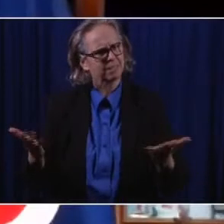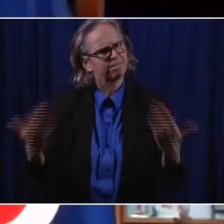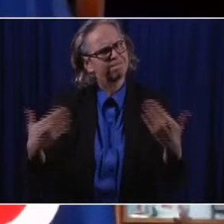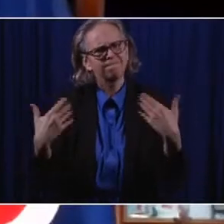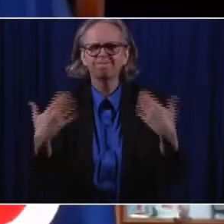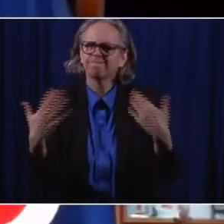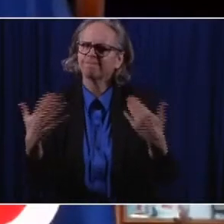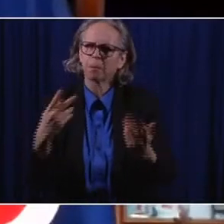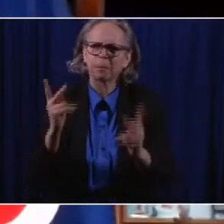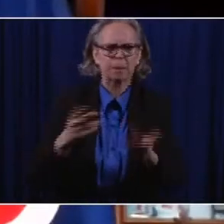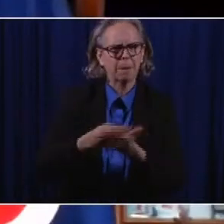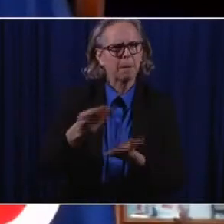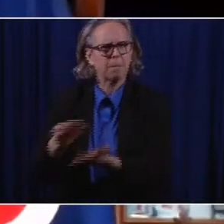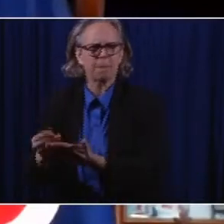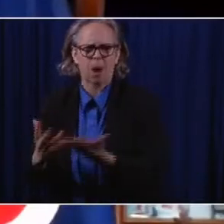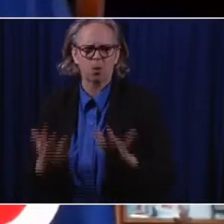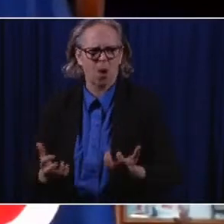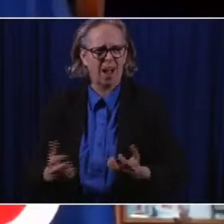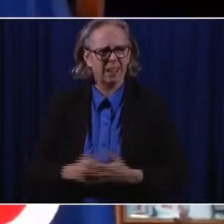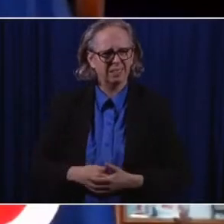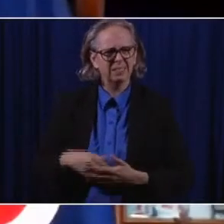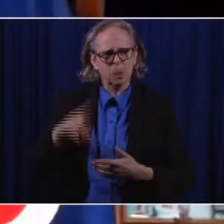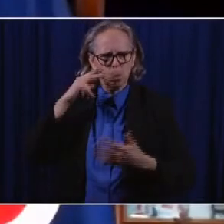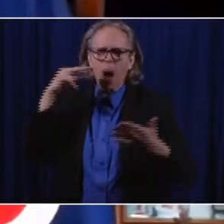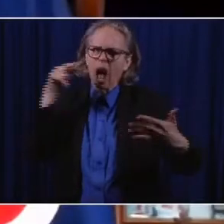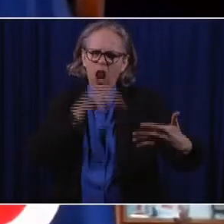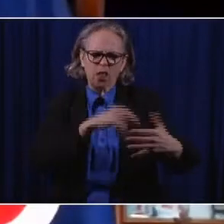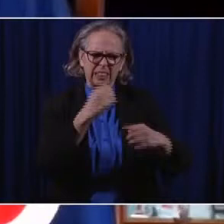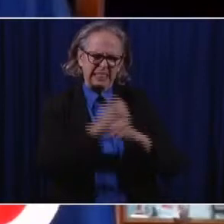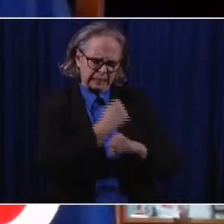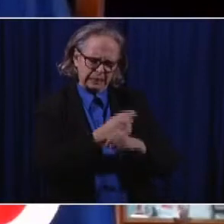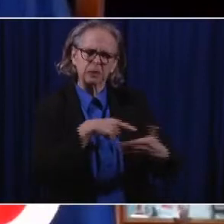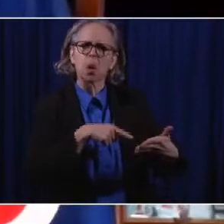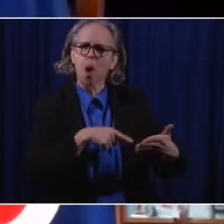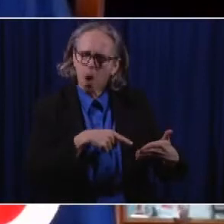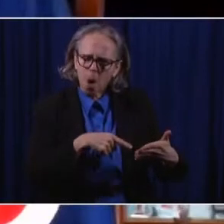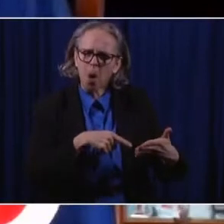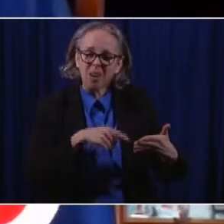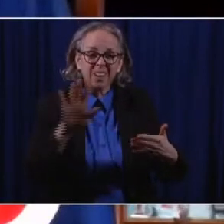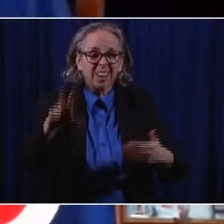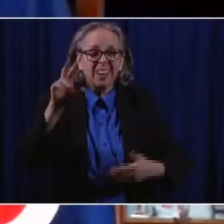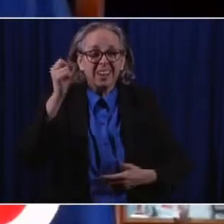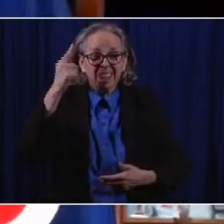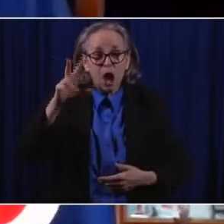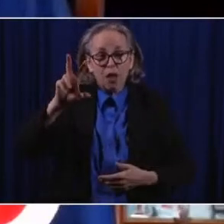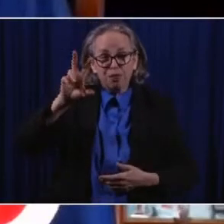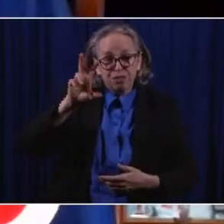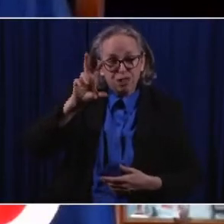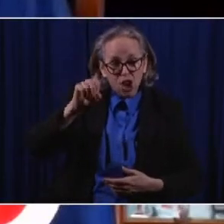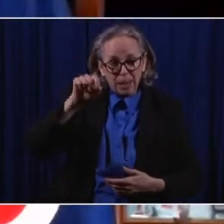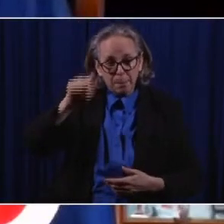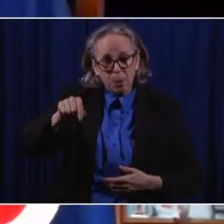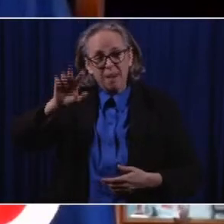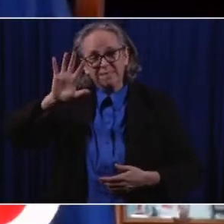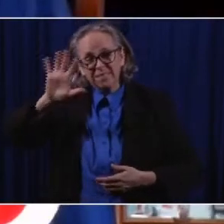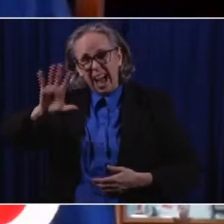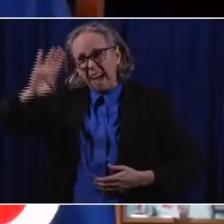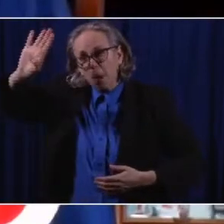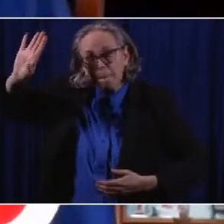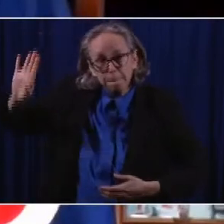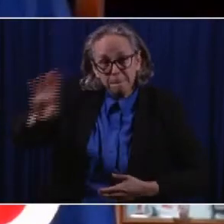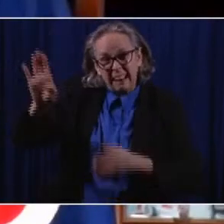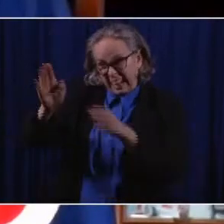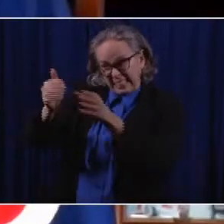think were pretty amazing. That $30.5 billion is spent annually by Ohioans to buy